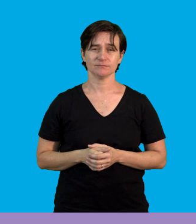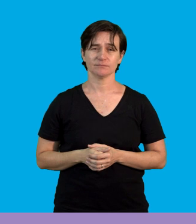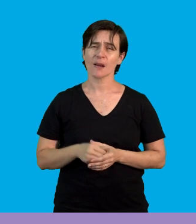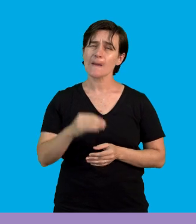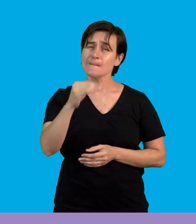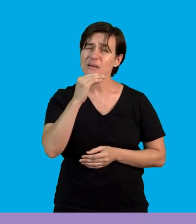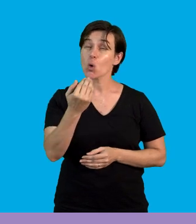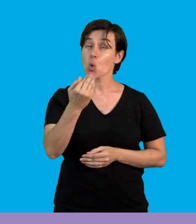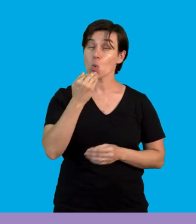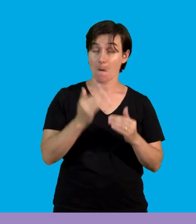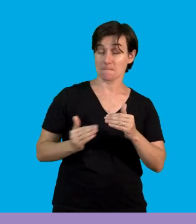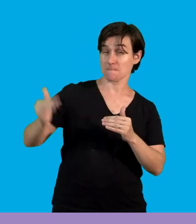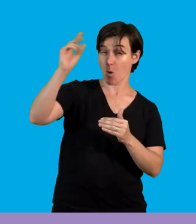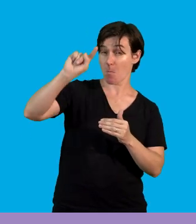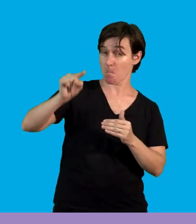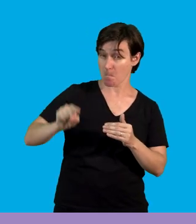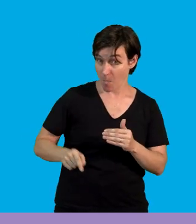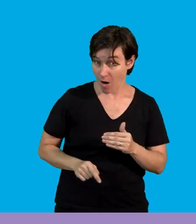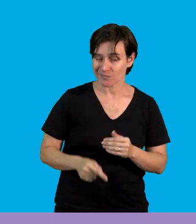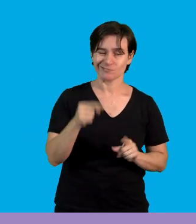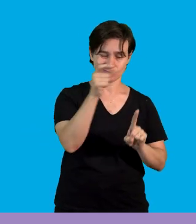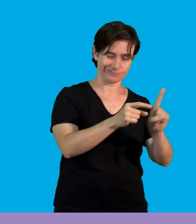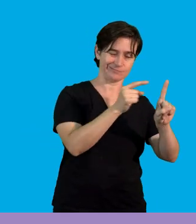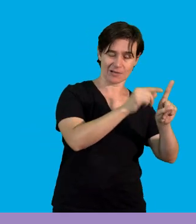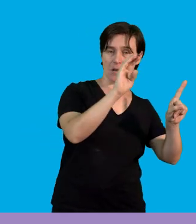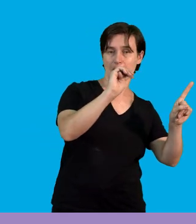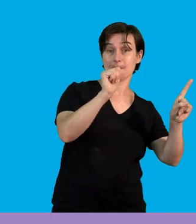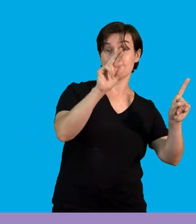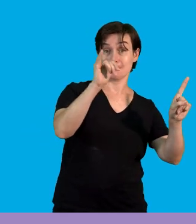And now that means Mary obtained